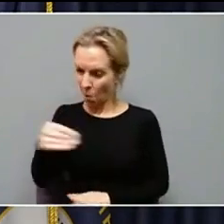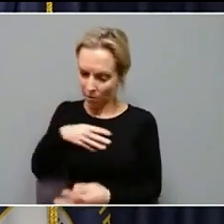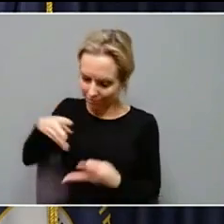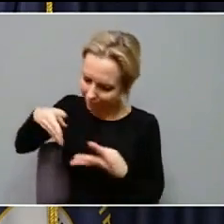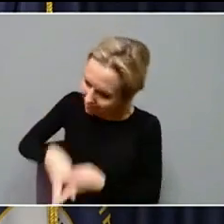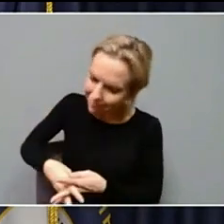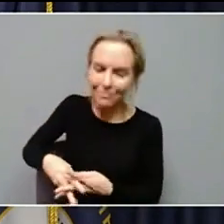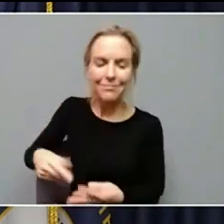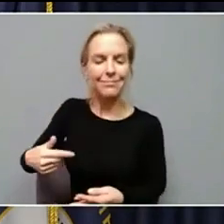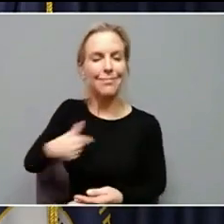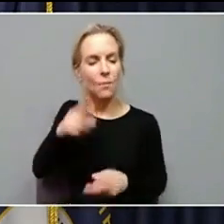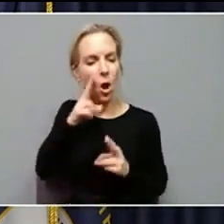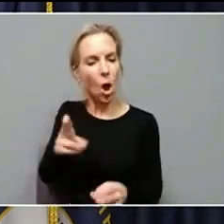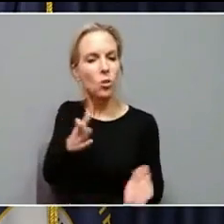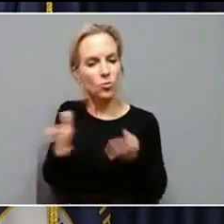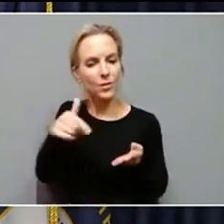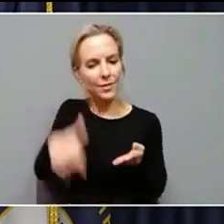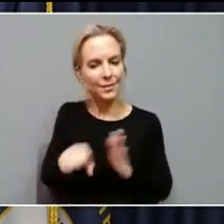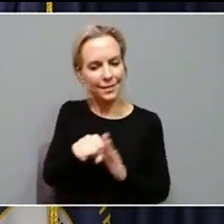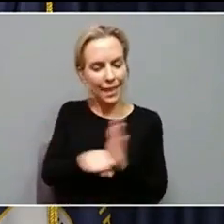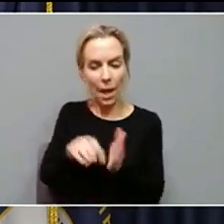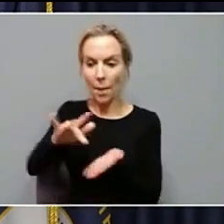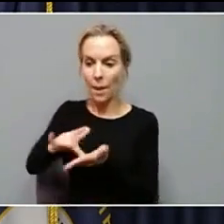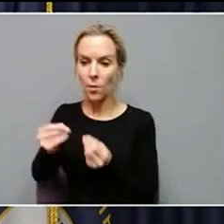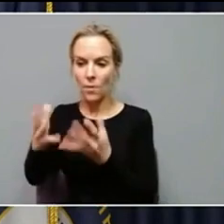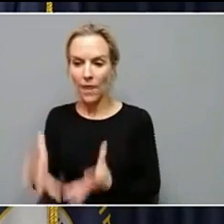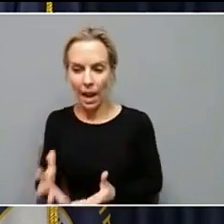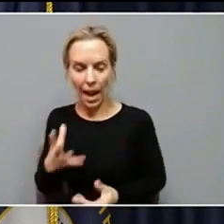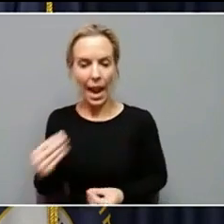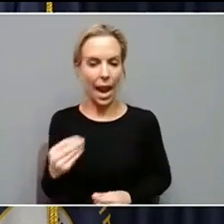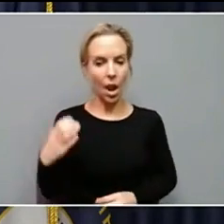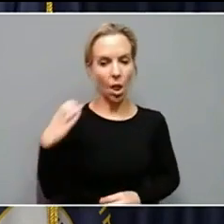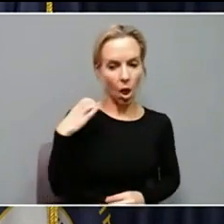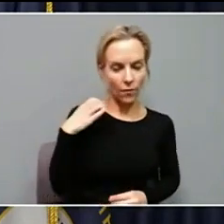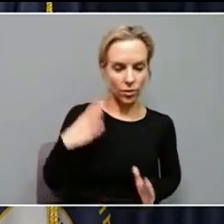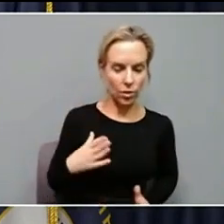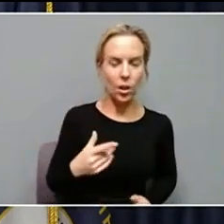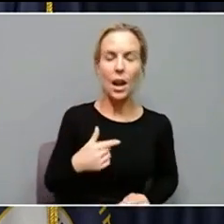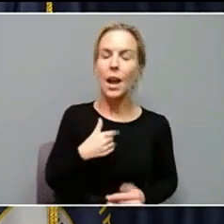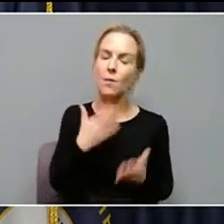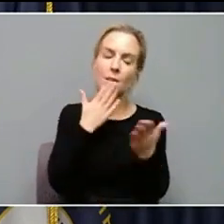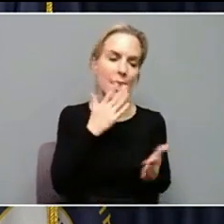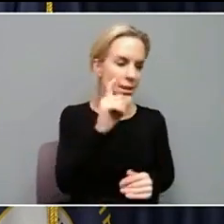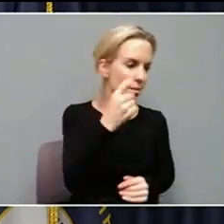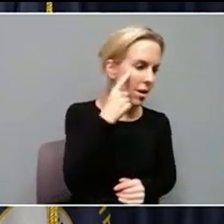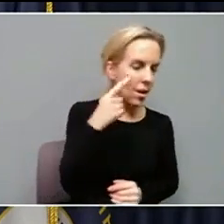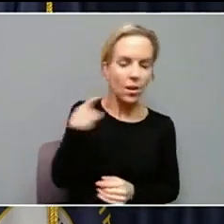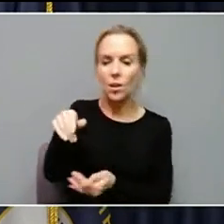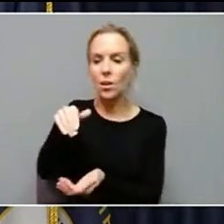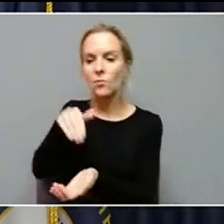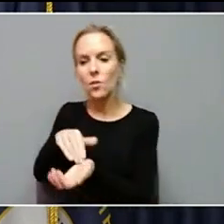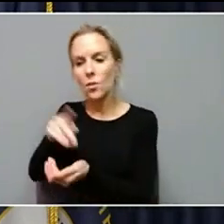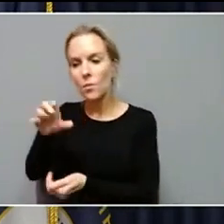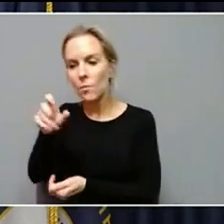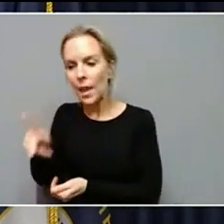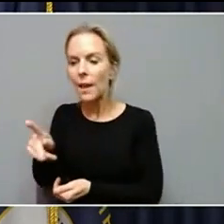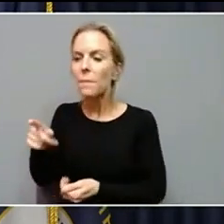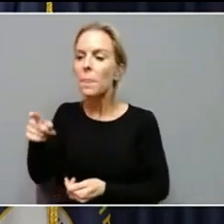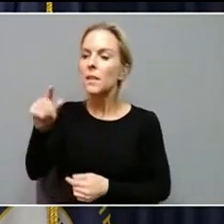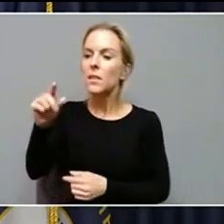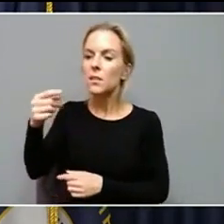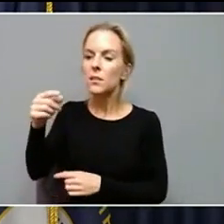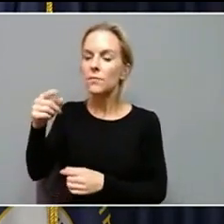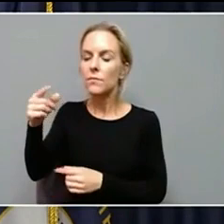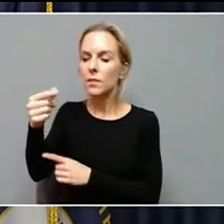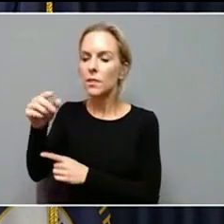provider and military officer, I want to thank Governor Beshear, Dr. Peck, and General Lamberton for entrusting us, these